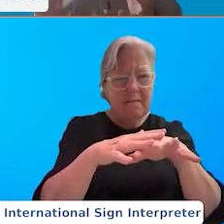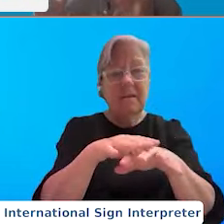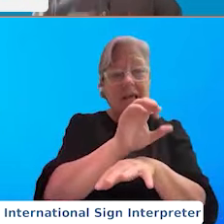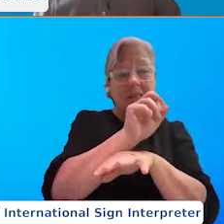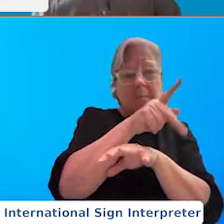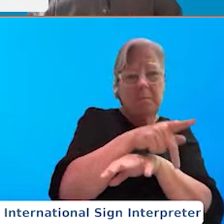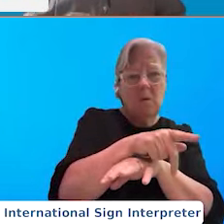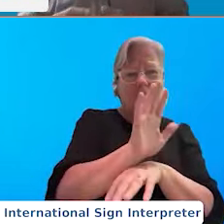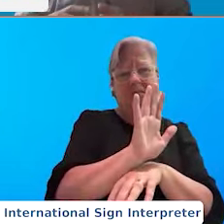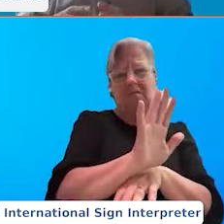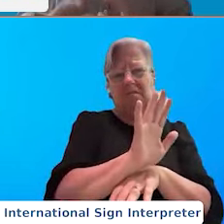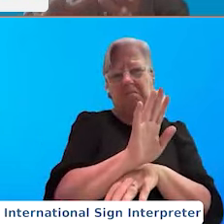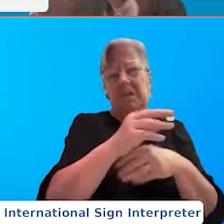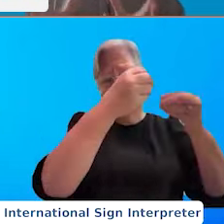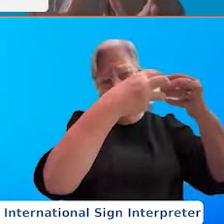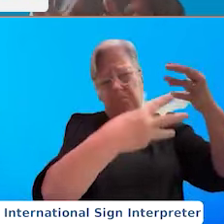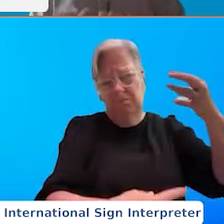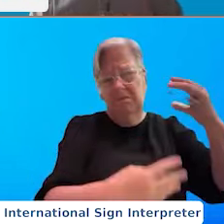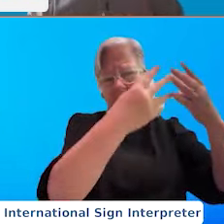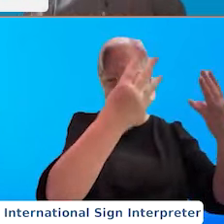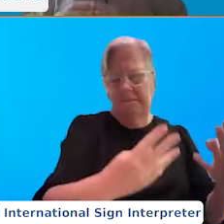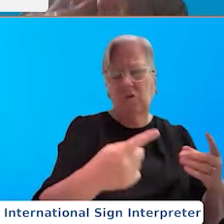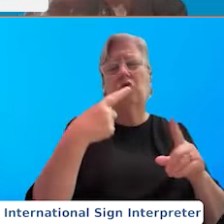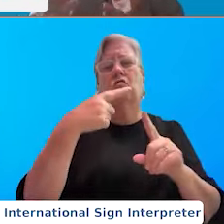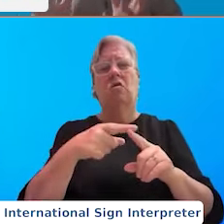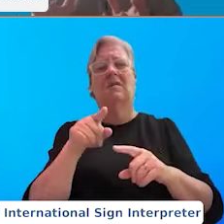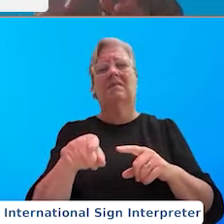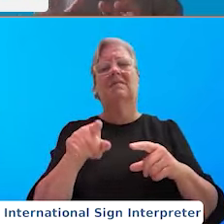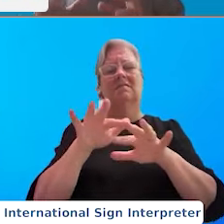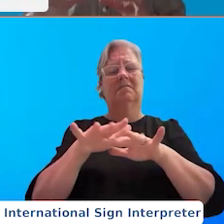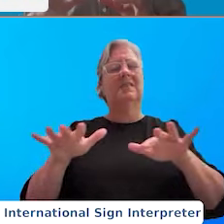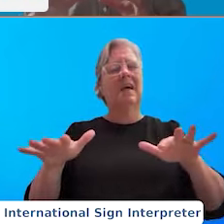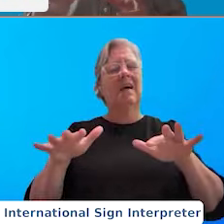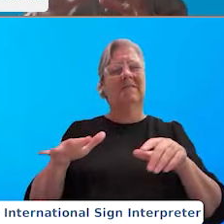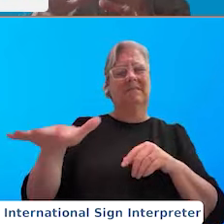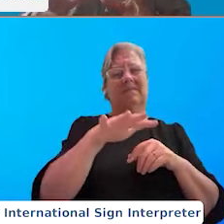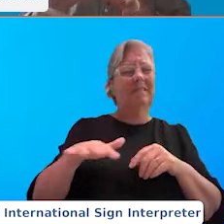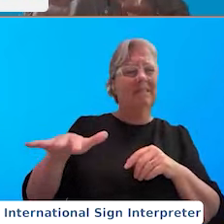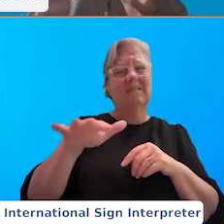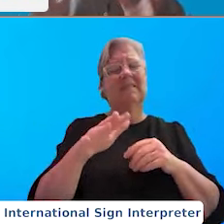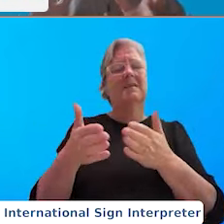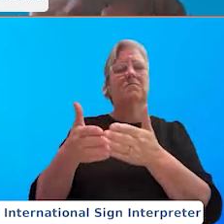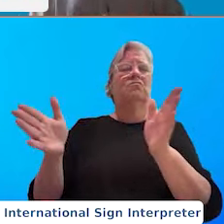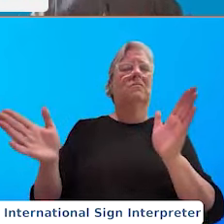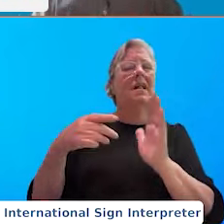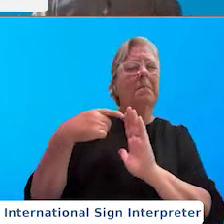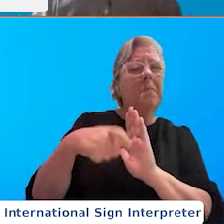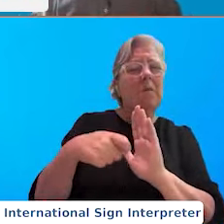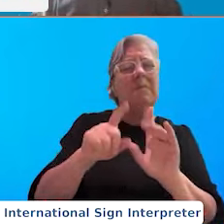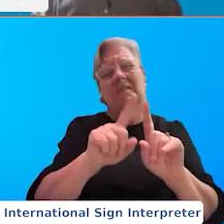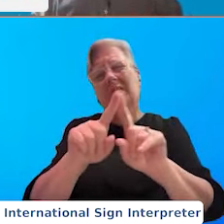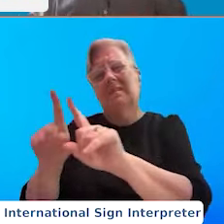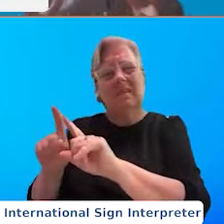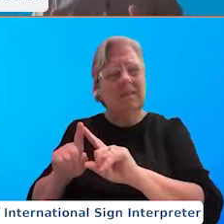it's very important that we look social protection system in their entirety, and we really seek to maximize